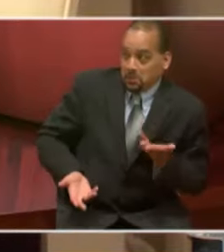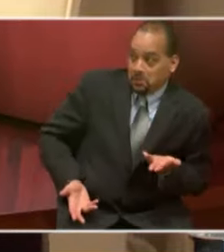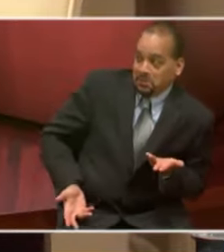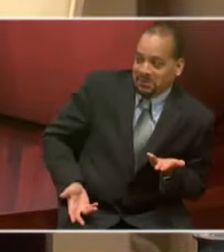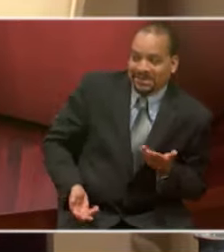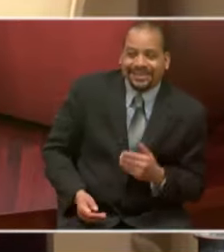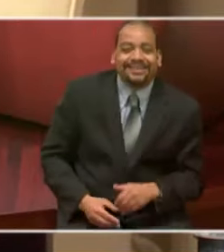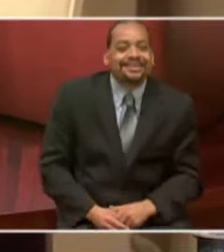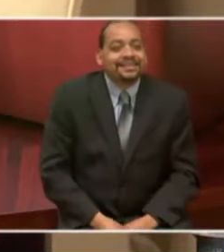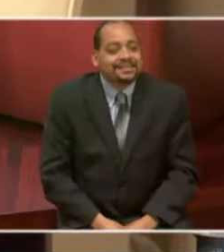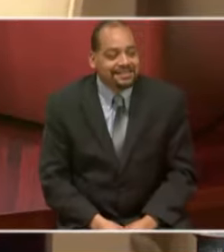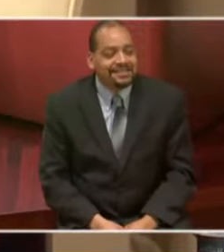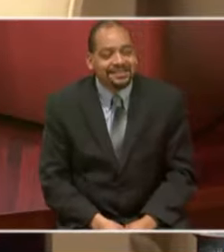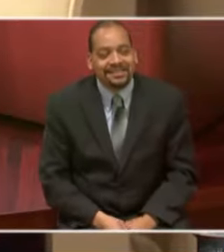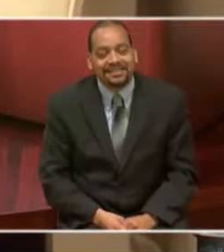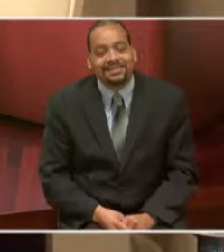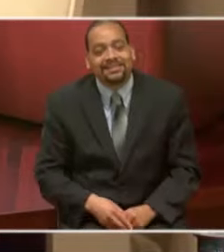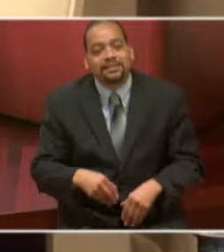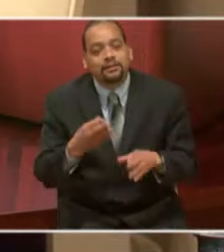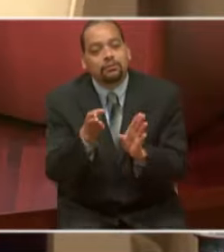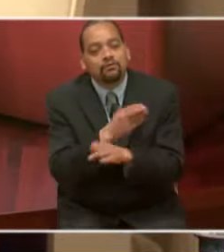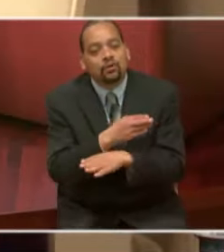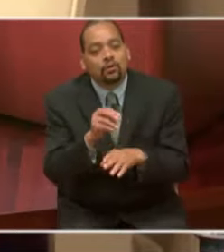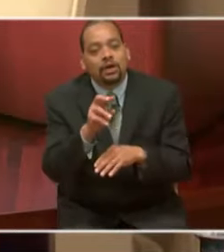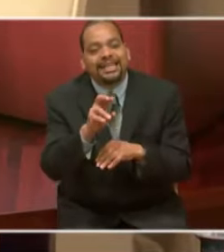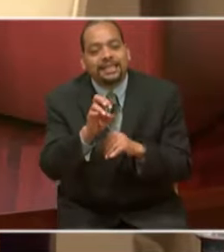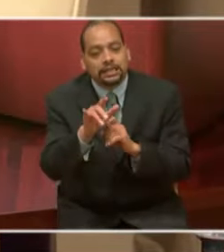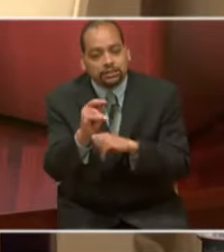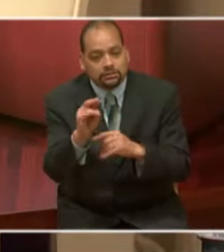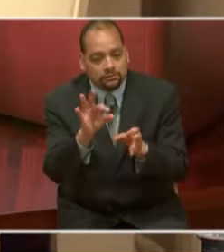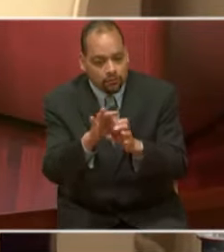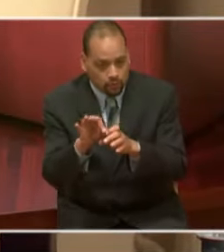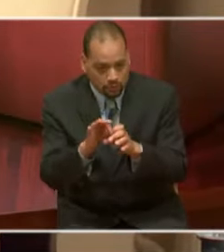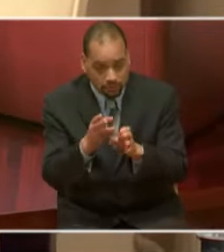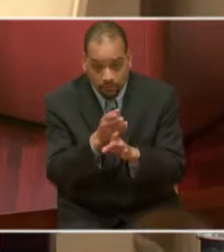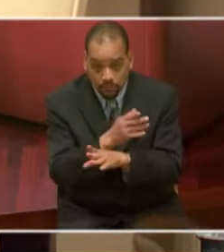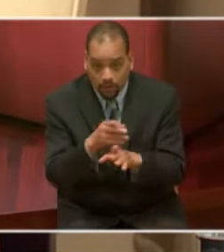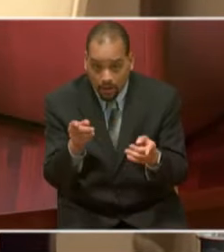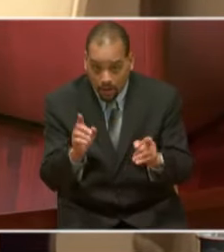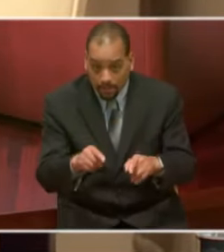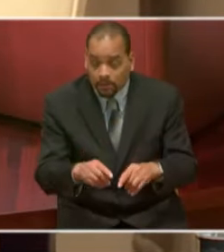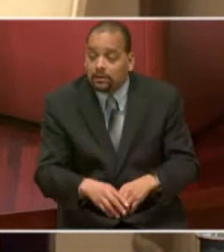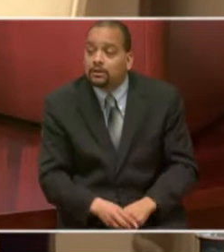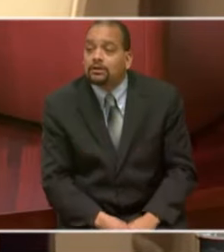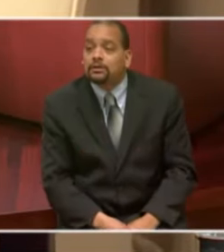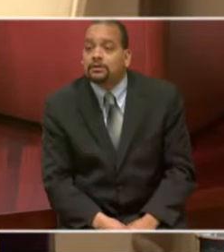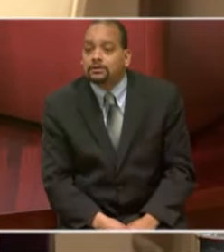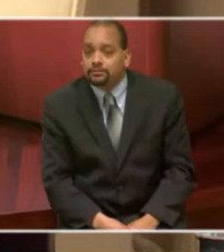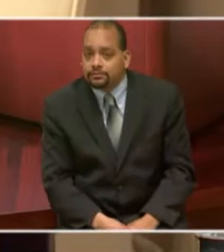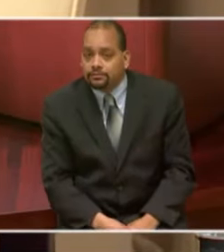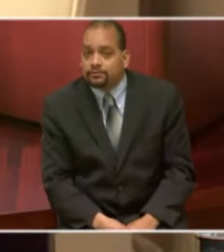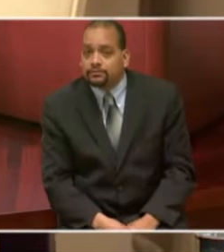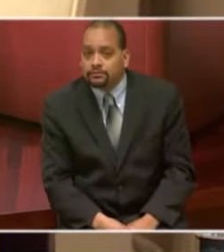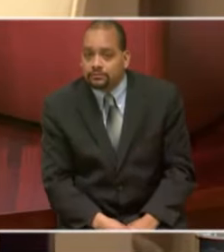I remember going meeting Nelson Mandela. He knew everything about me.